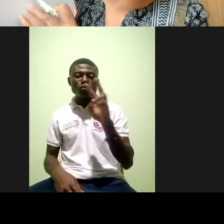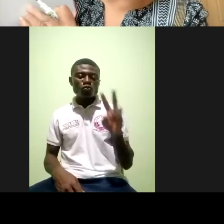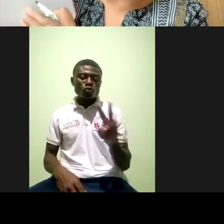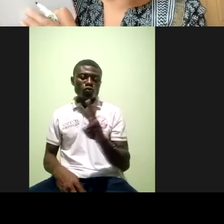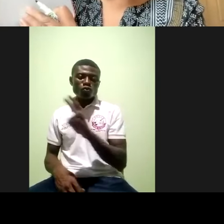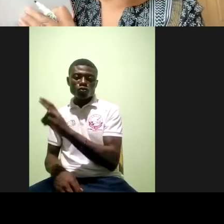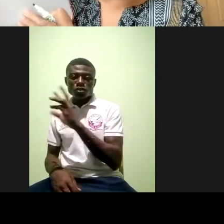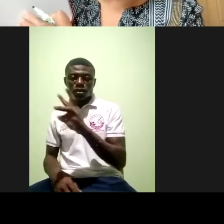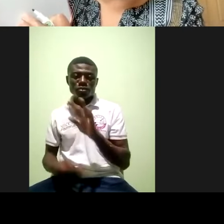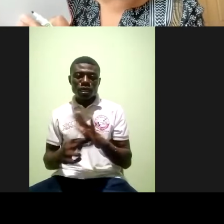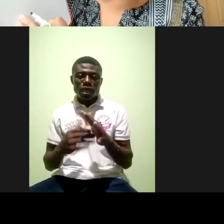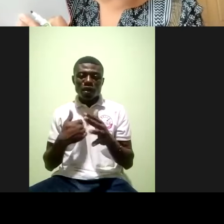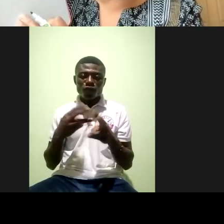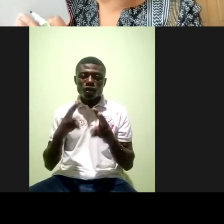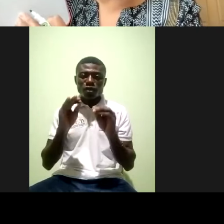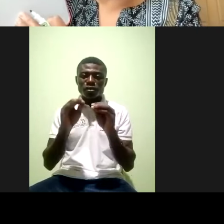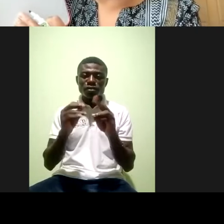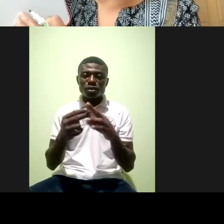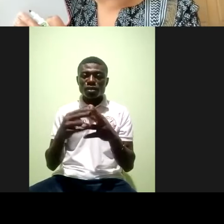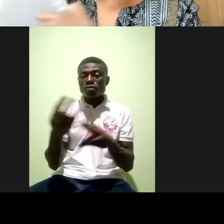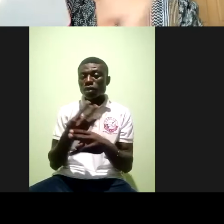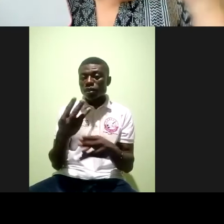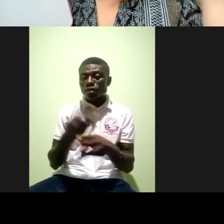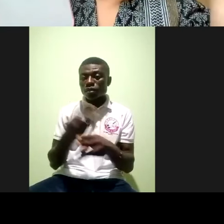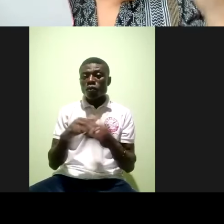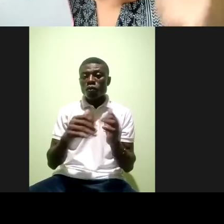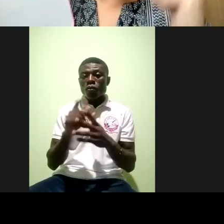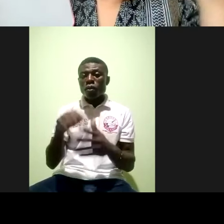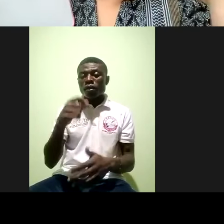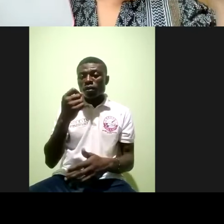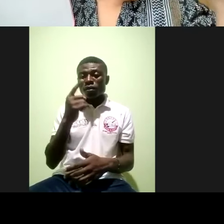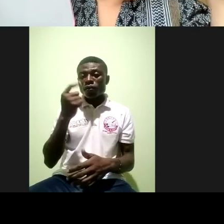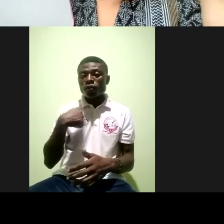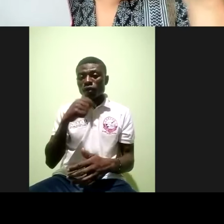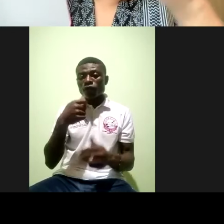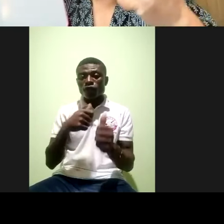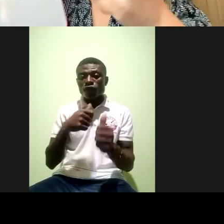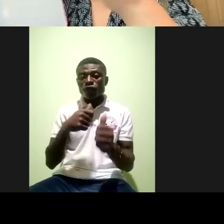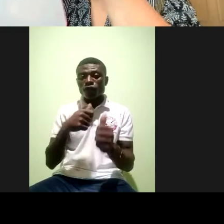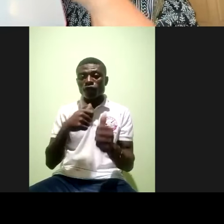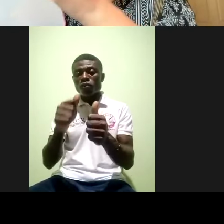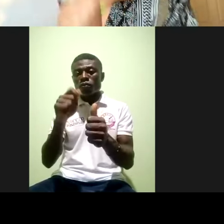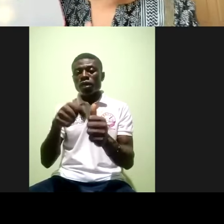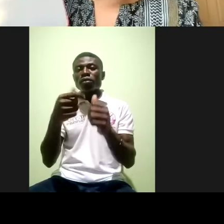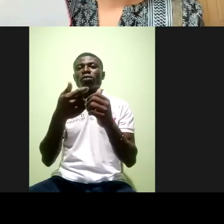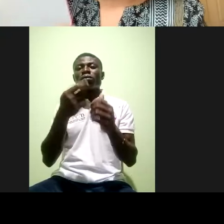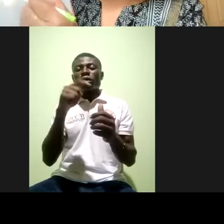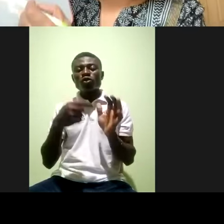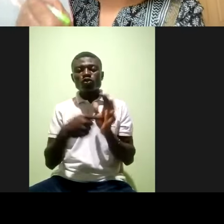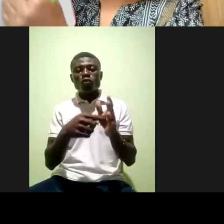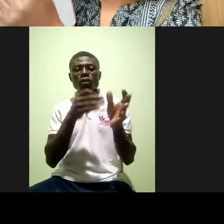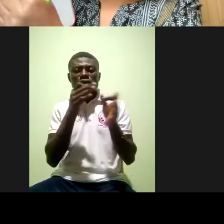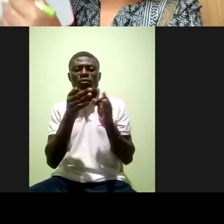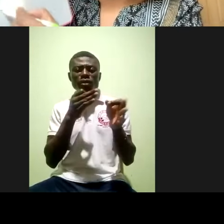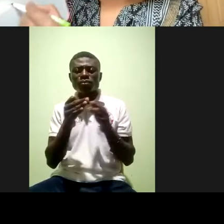of teaching. So for math teaching, the multisensory stage, we follow the concrete, representational, and abstract level. So